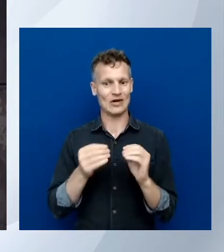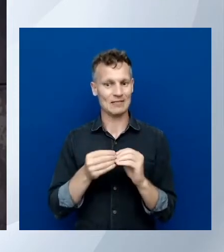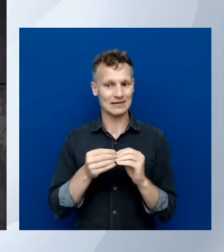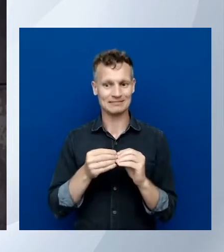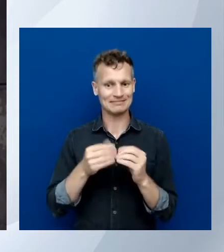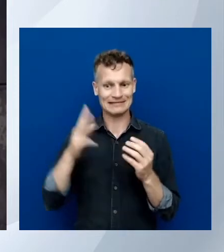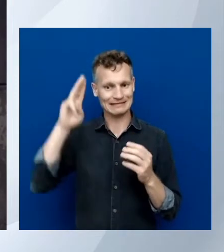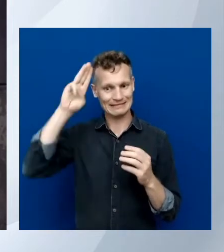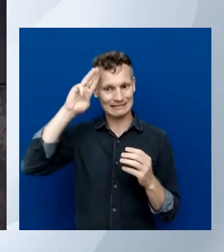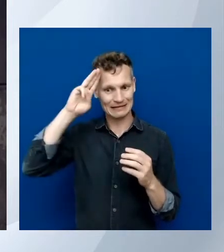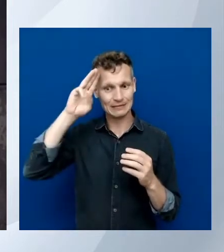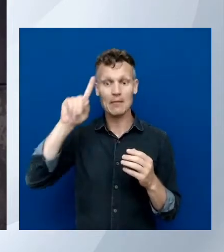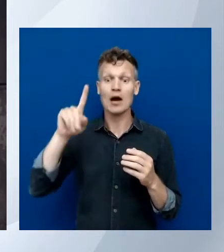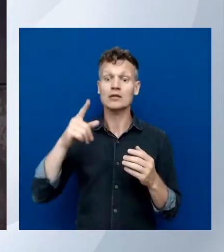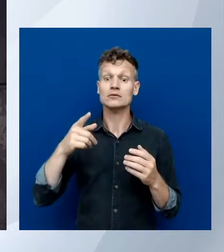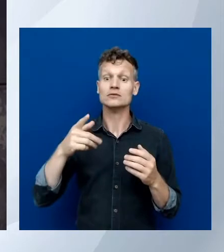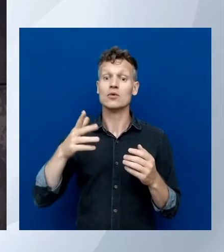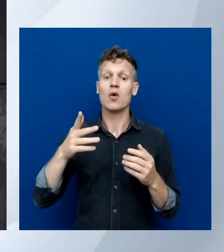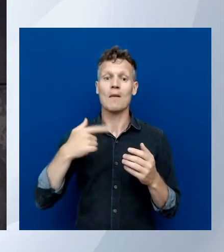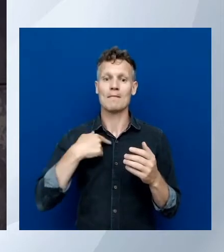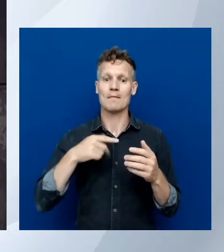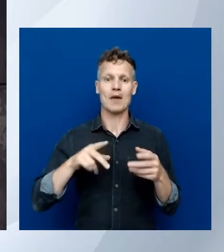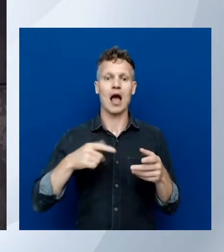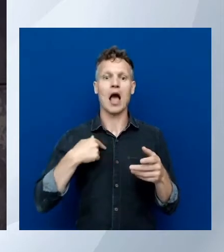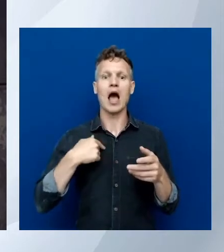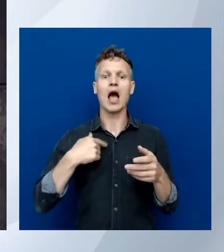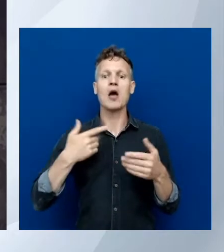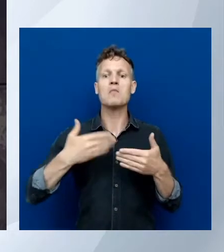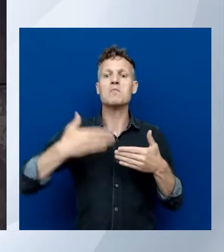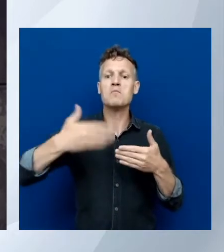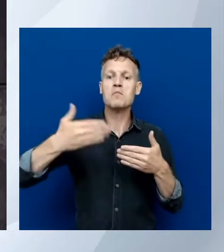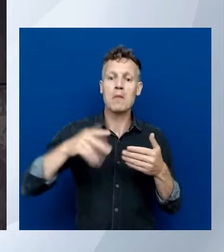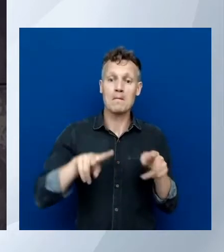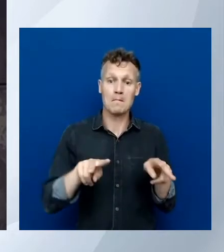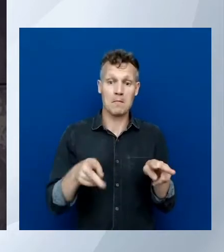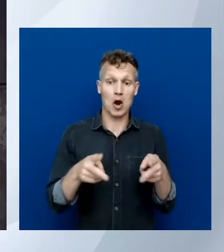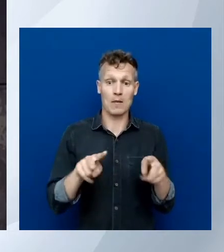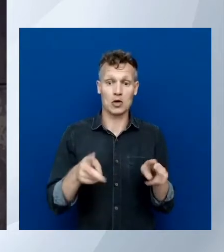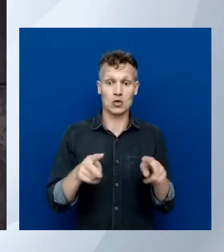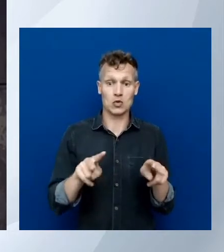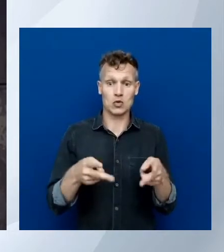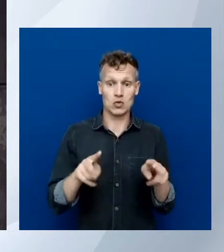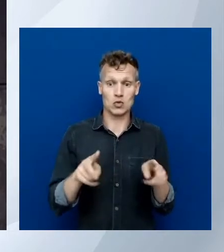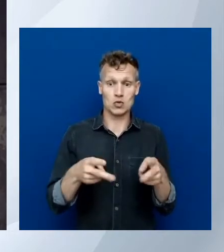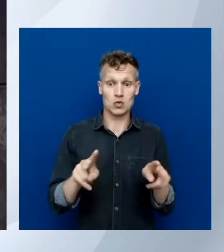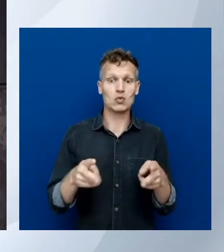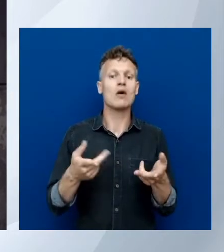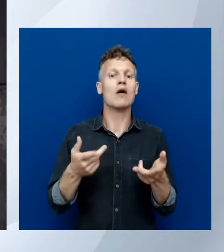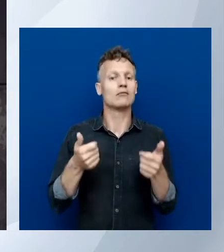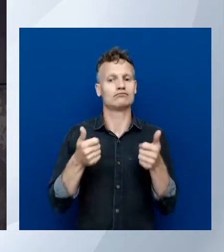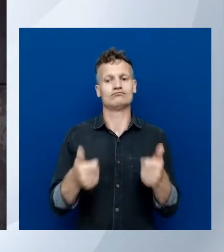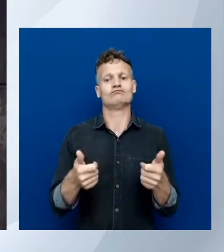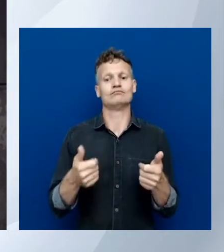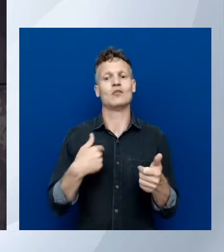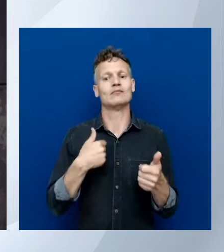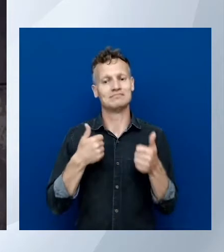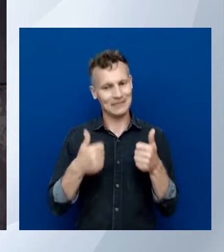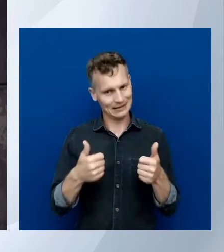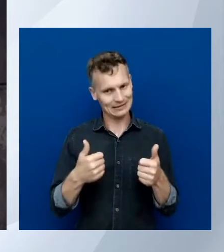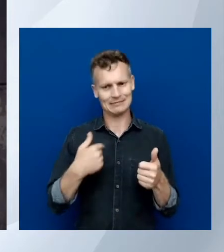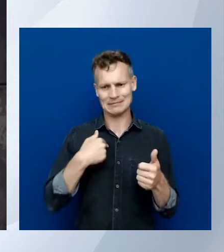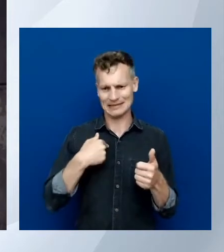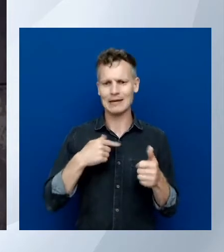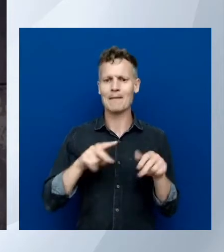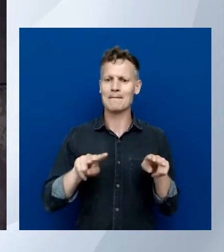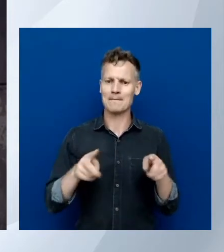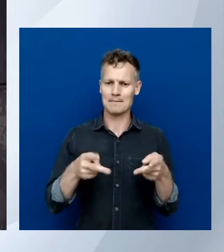Oh wow. Didn't know that. On locations, and there we have large barbecues. Nice. So yes, I have been barbecuing. Not as